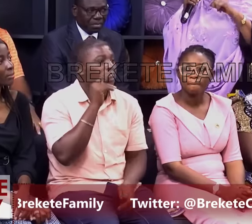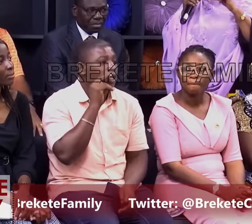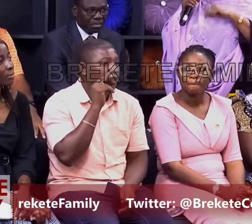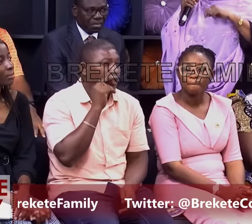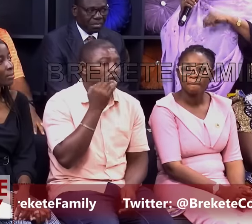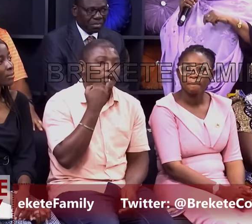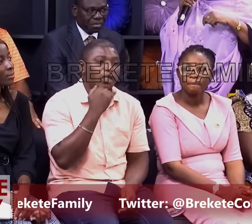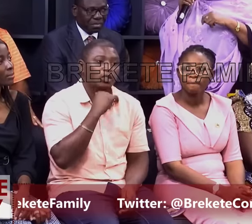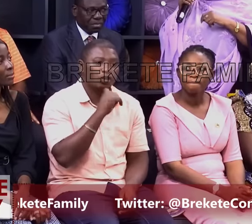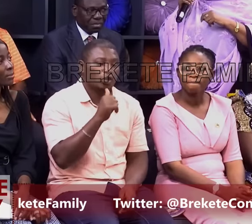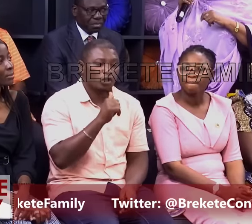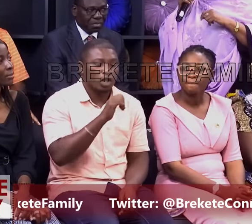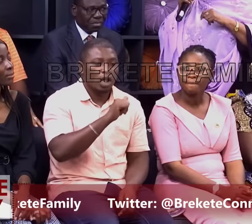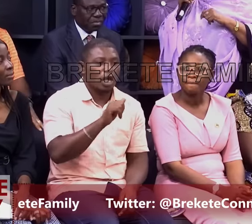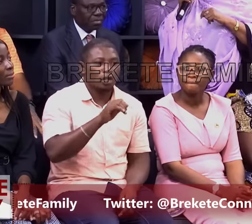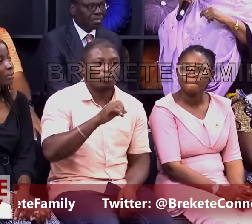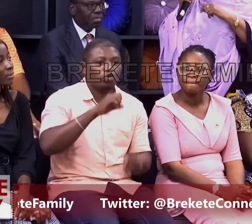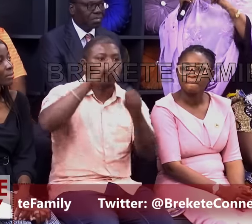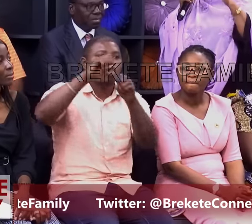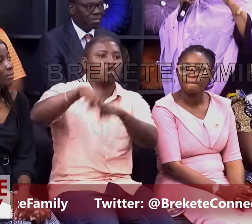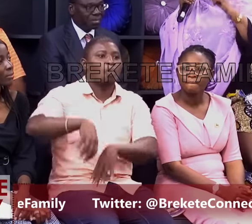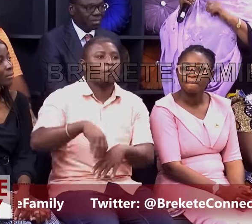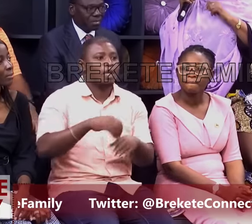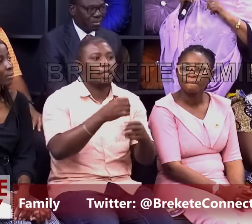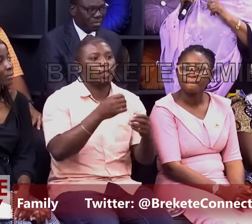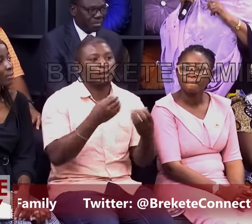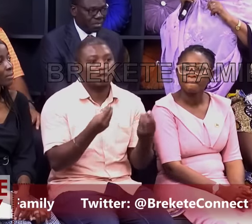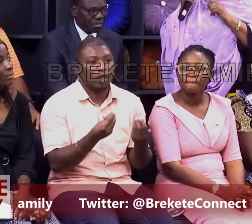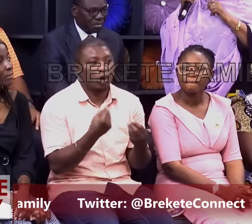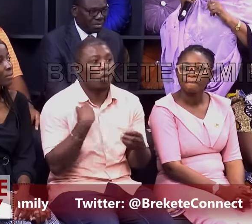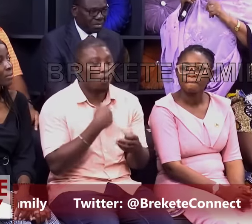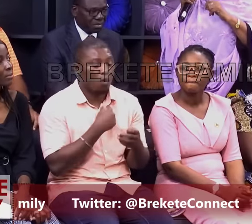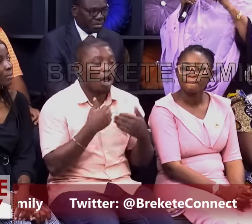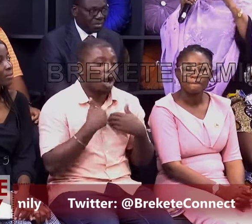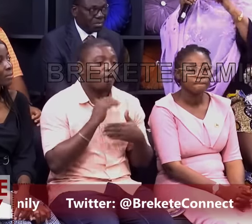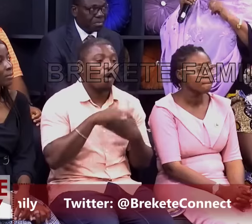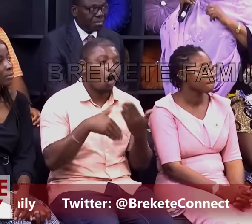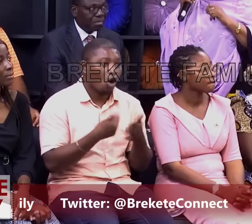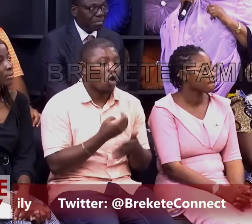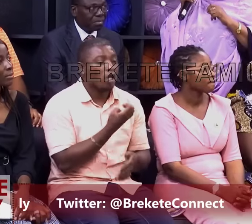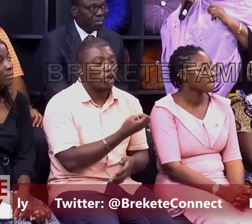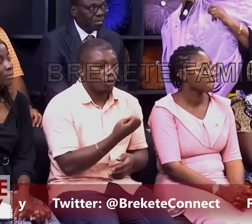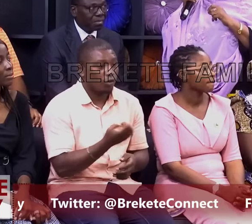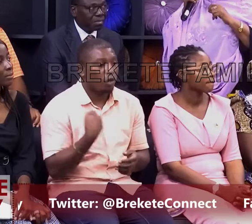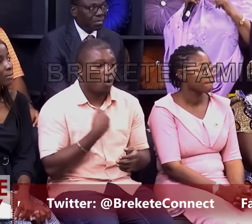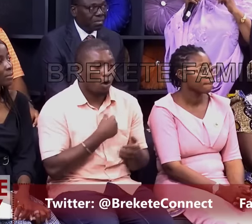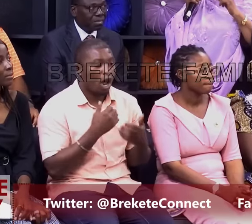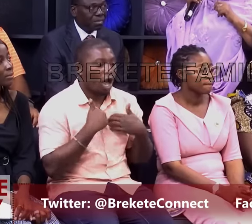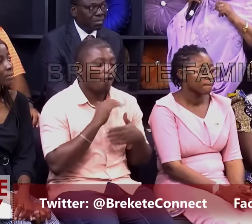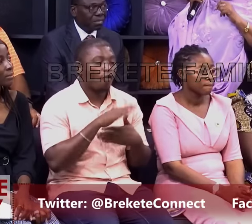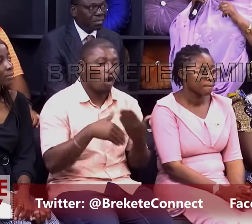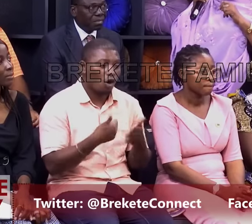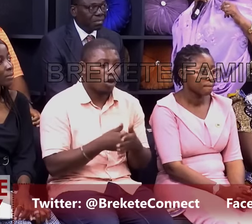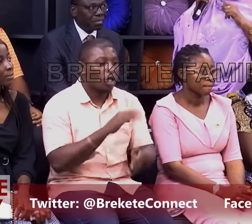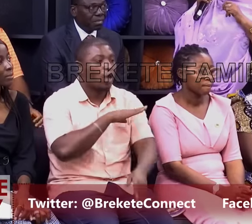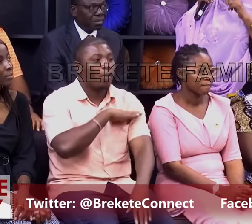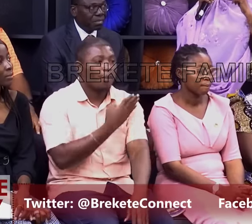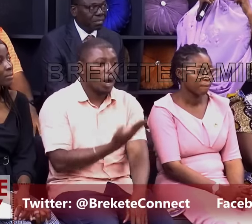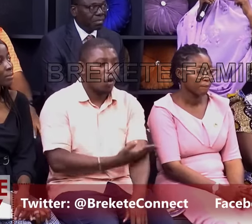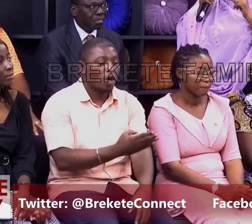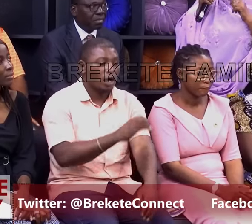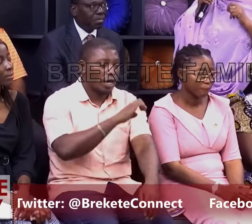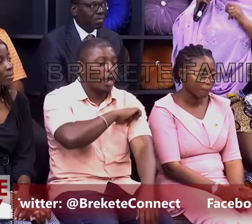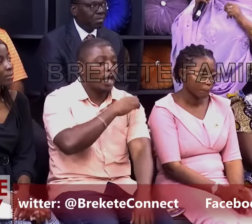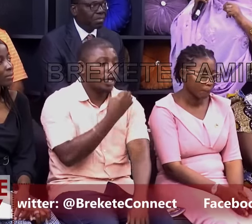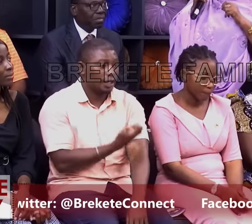longer a Dumping Ground we have all the equipment we have all the power we have the energy we